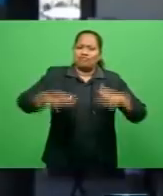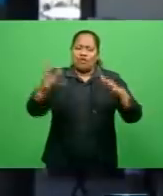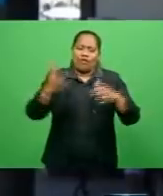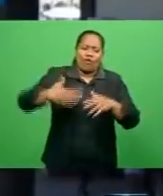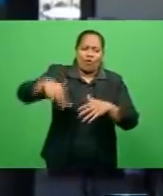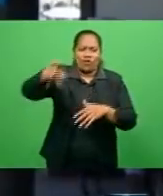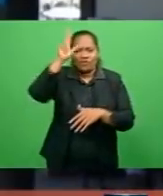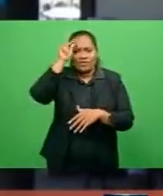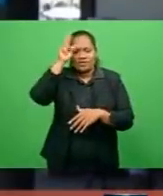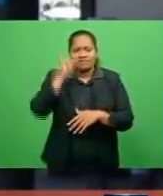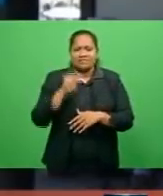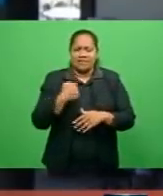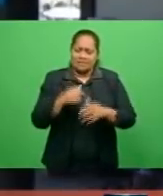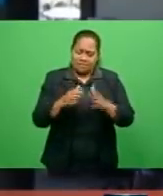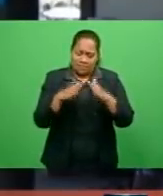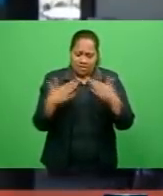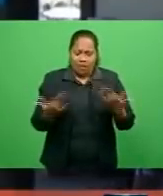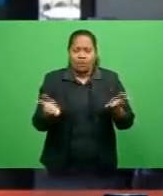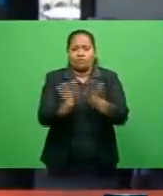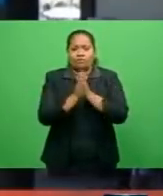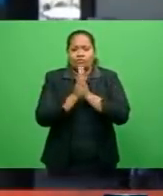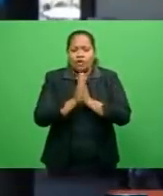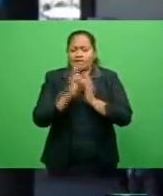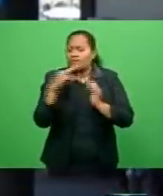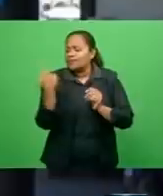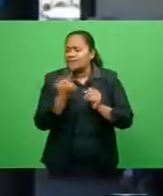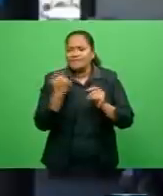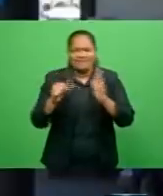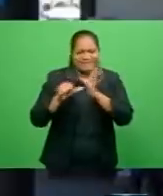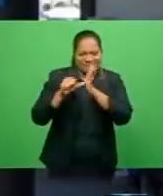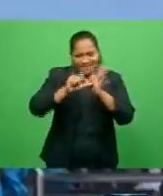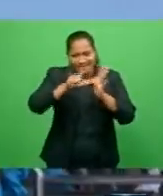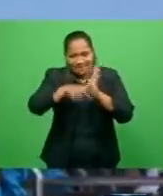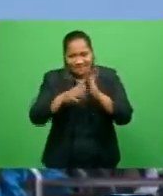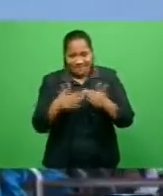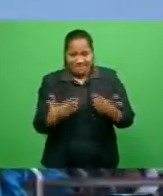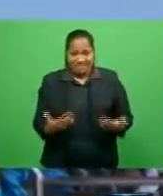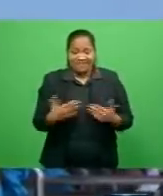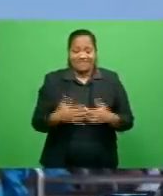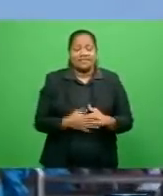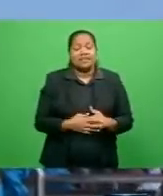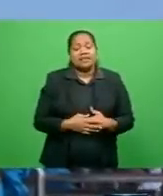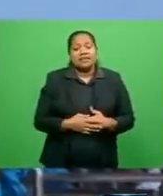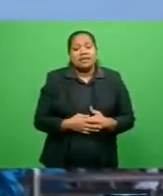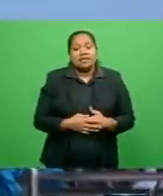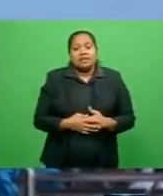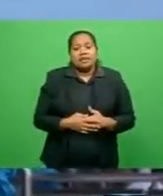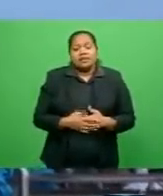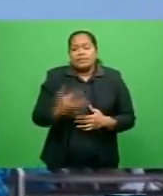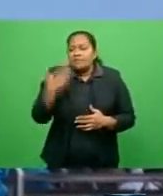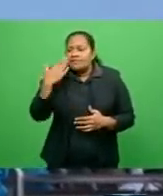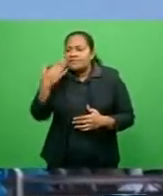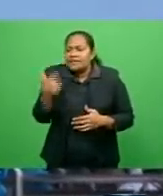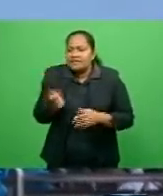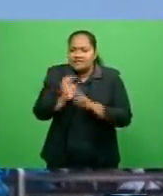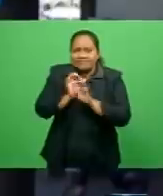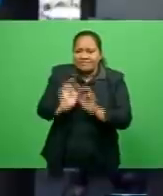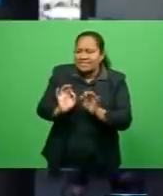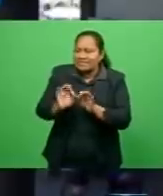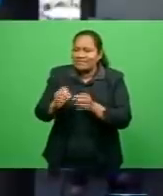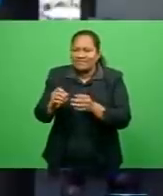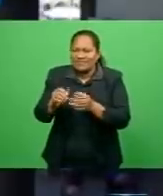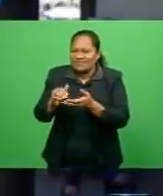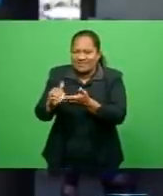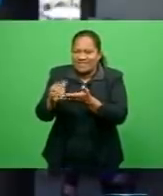are going through difficulties at this time will find solace in the help of others, and that